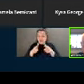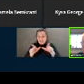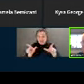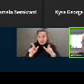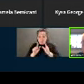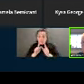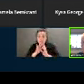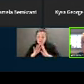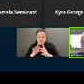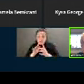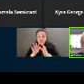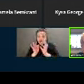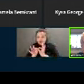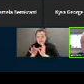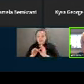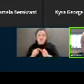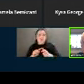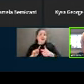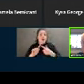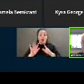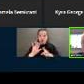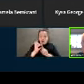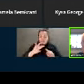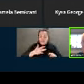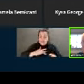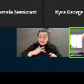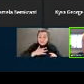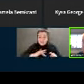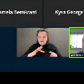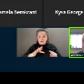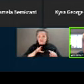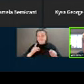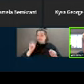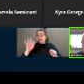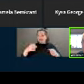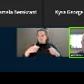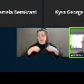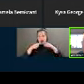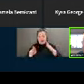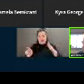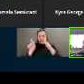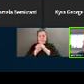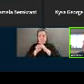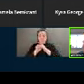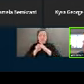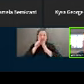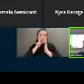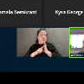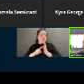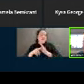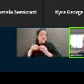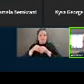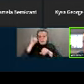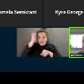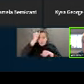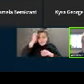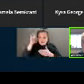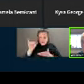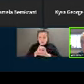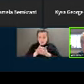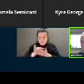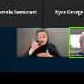is a need for cultural sensitivity, for me to respond to an incident like Buffalo, New York, where it was a